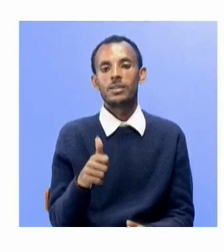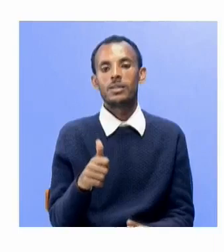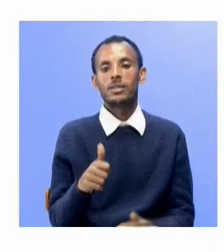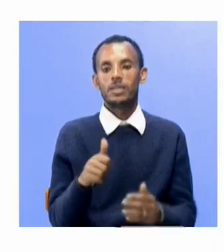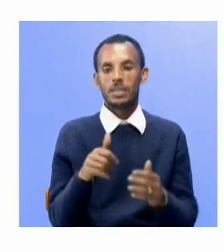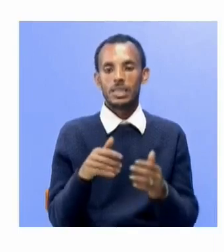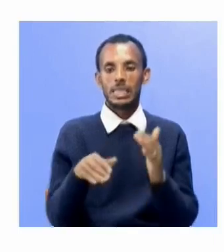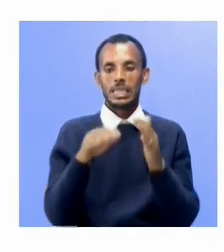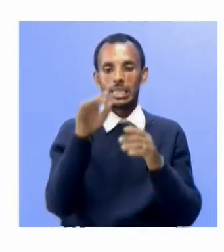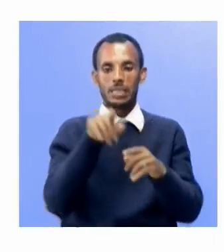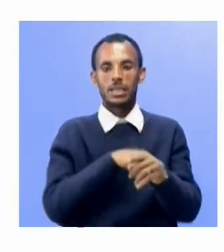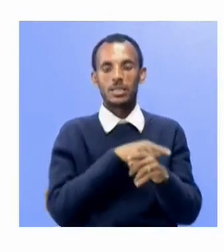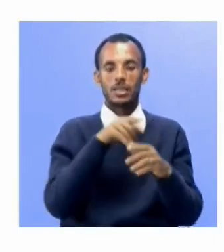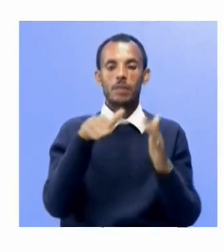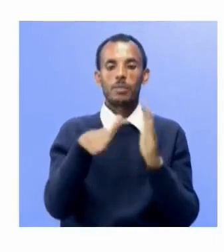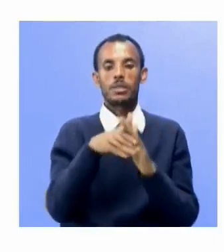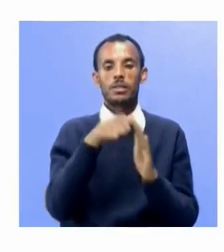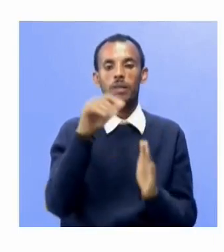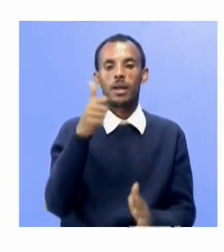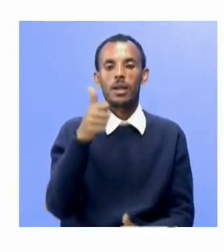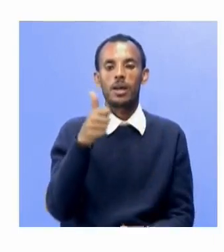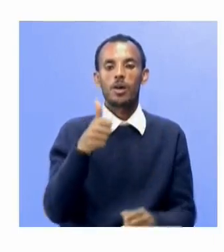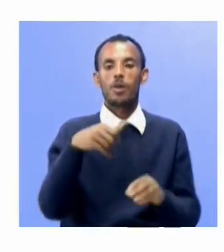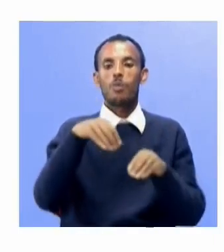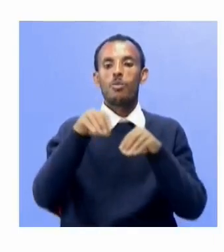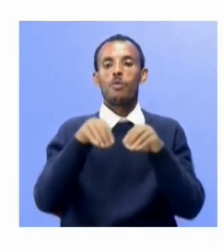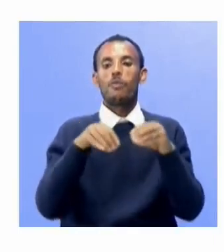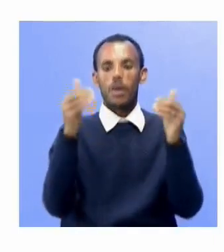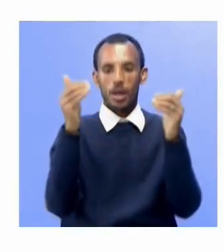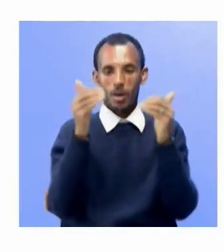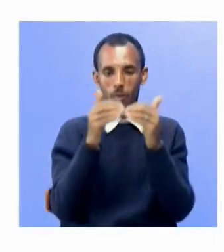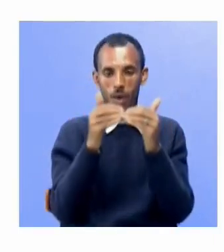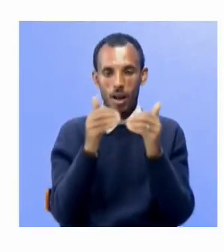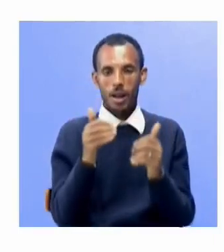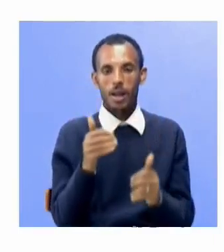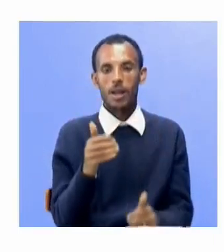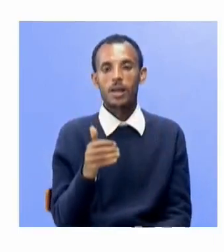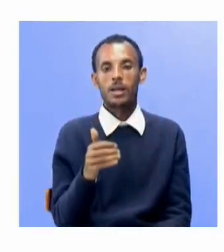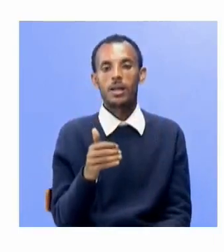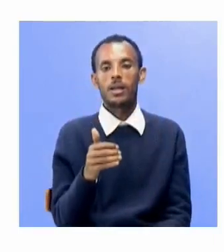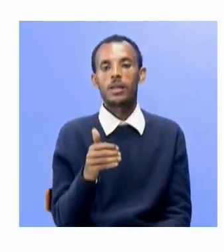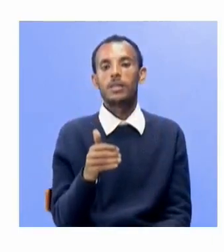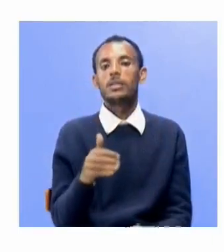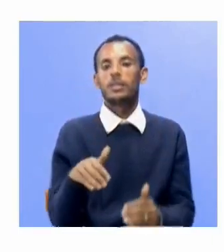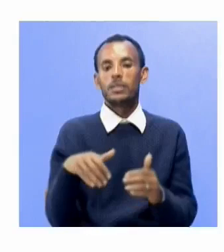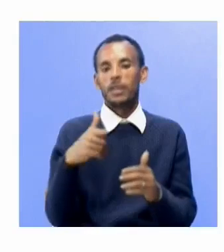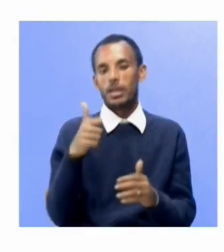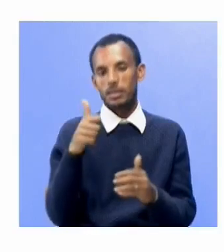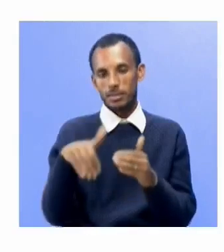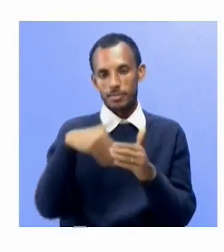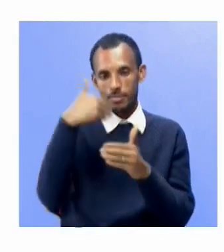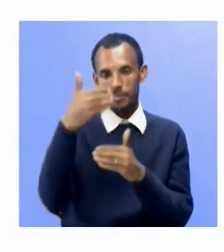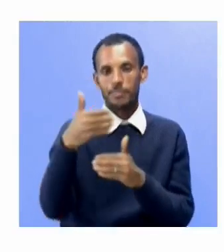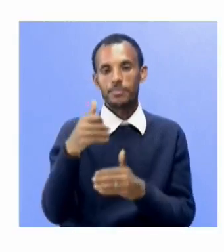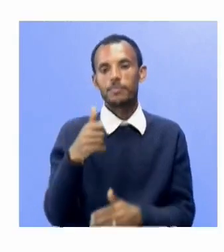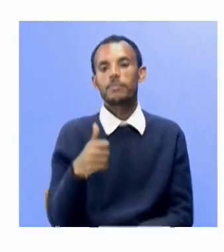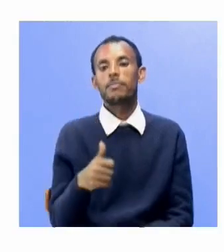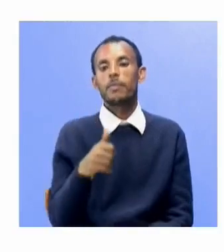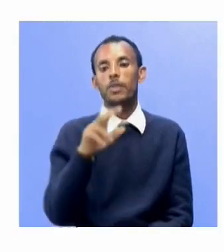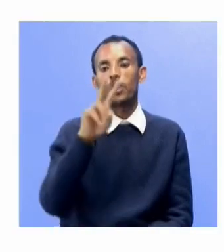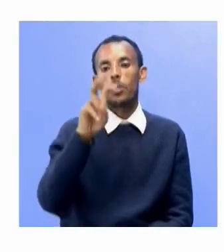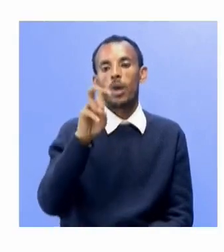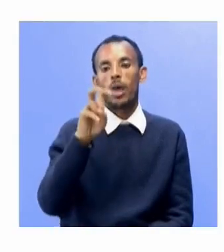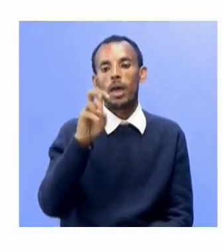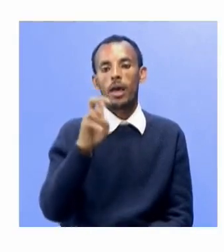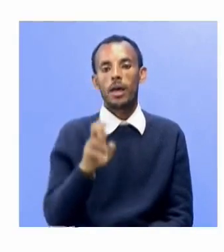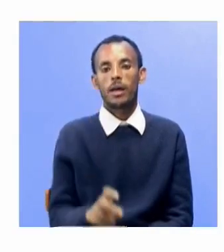distance represents 10. So you move equal distance. So this one is 10. So this will be